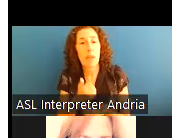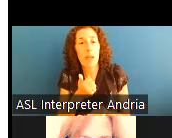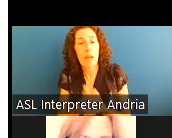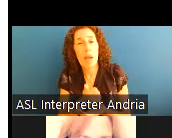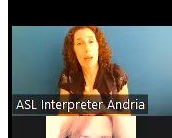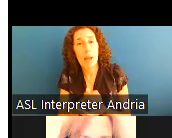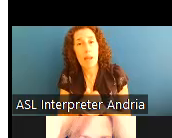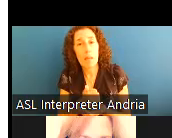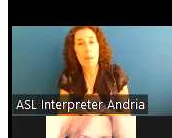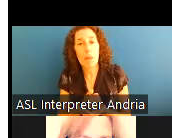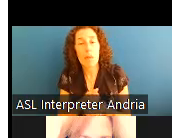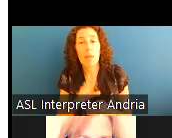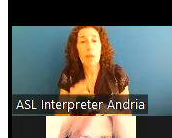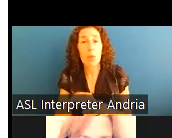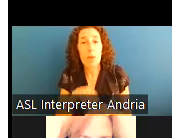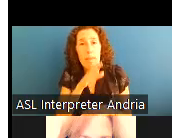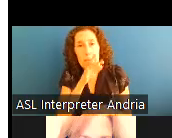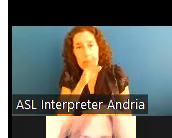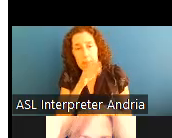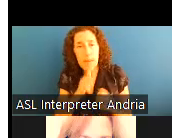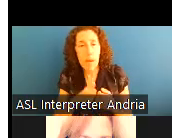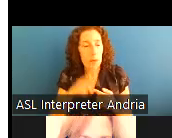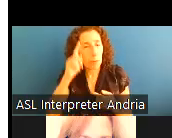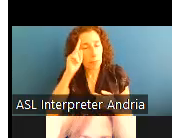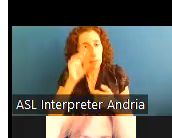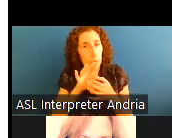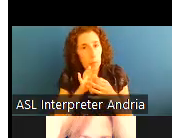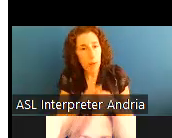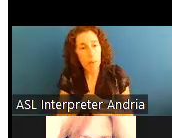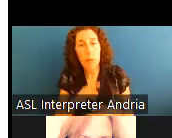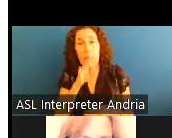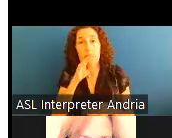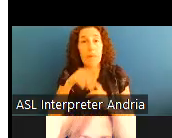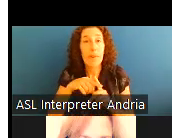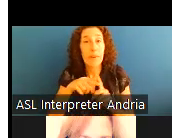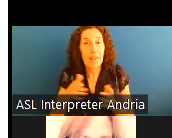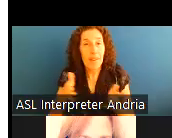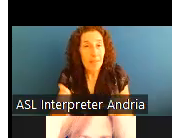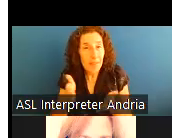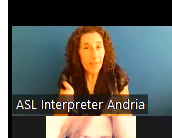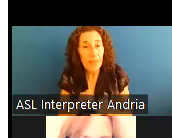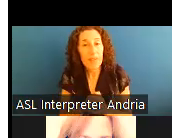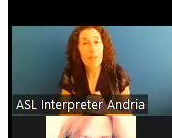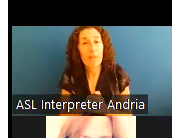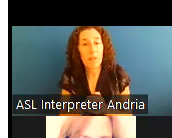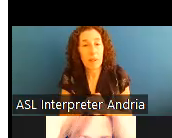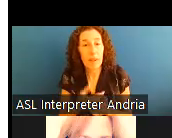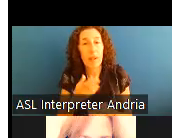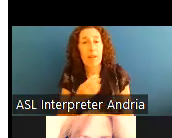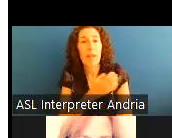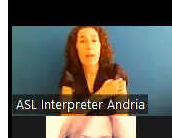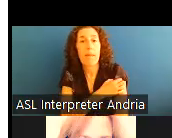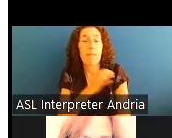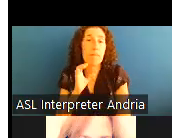grounding strategies, co-regulating, offering encouragement, and empowering the survivor to choose from a menu of exam